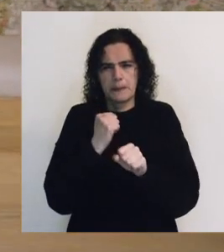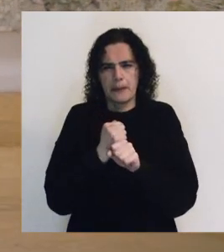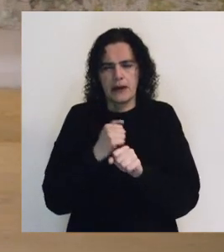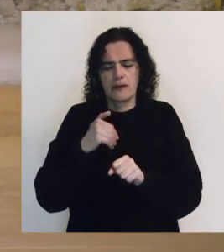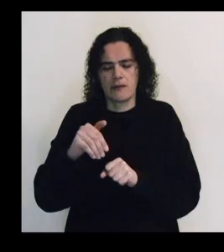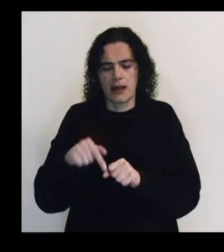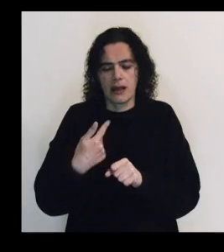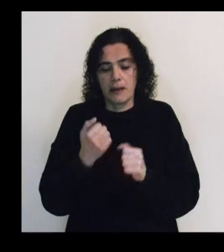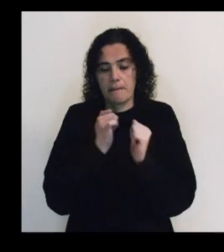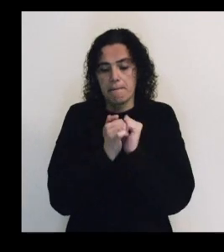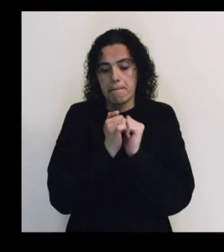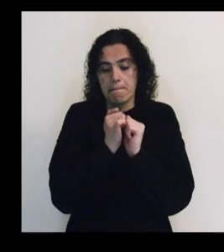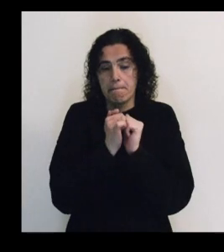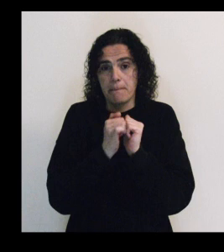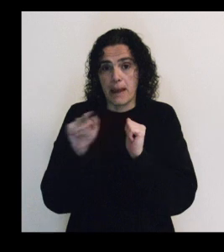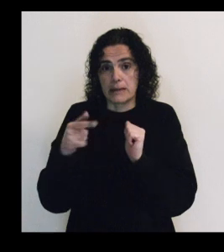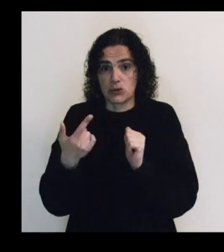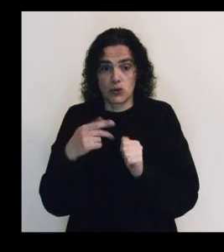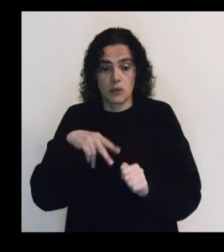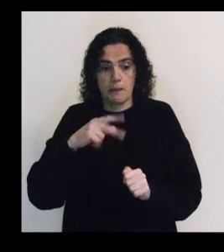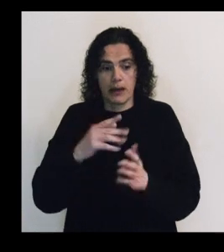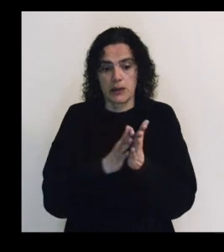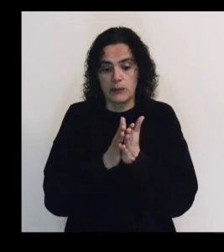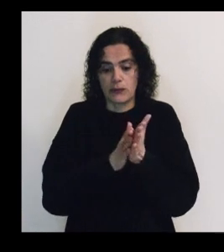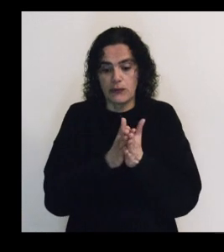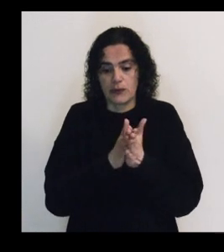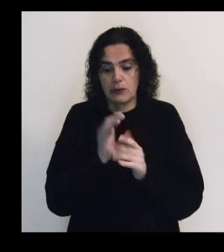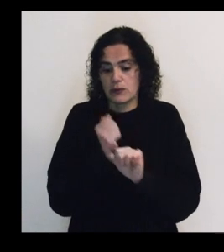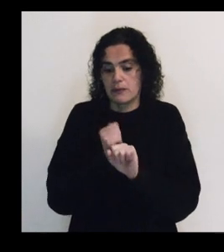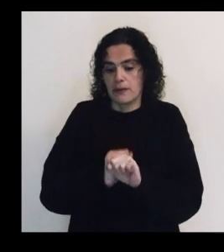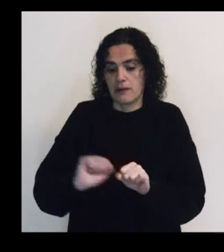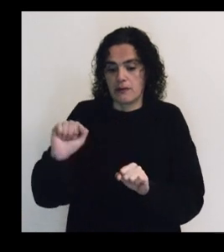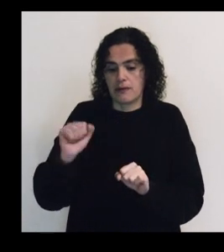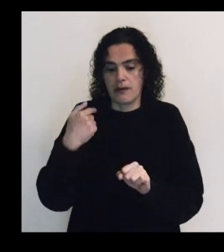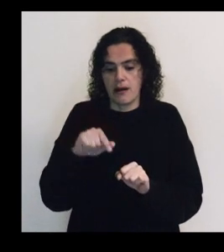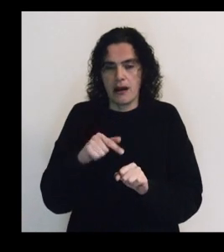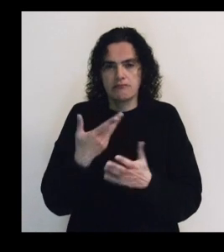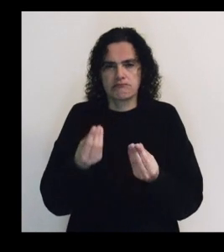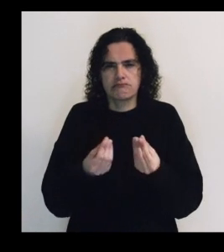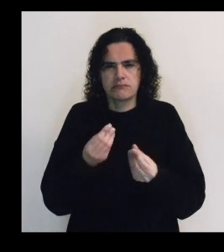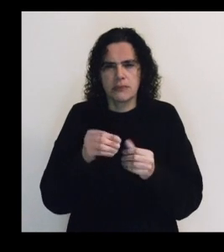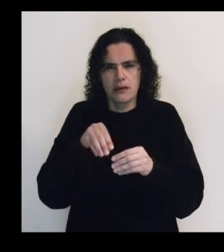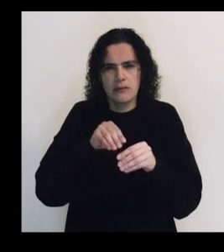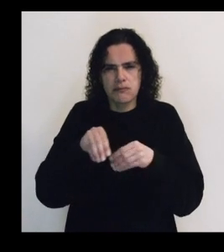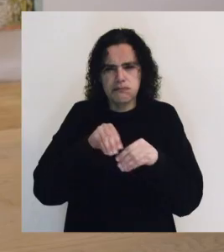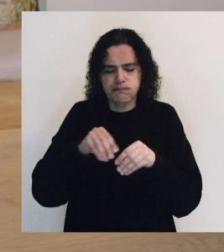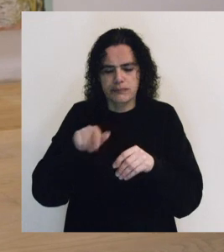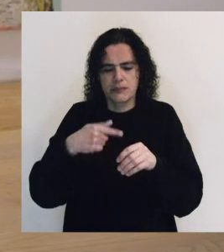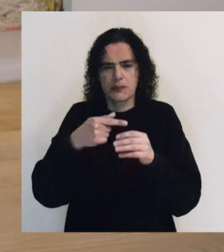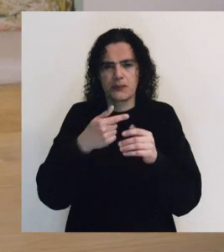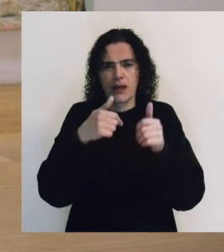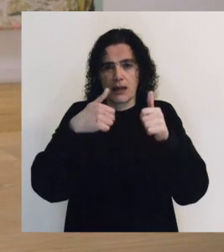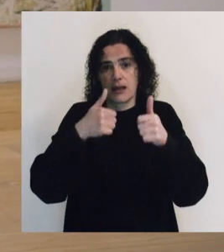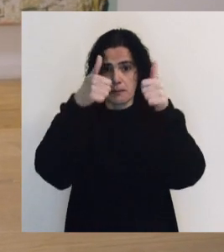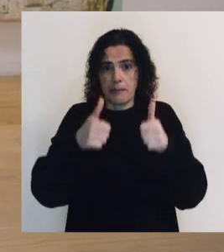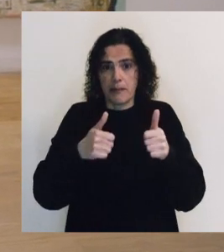work, that the papers that Mark uses for his work are peeled quite often from the wall